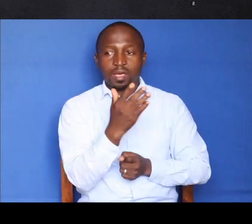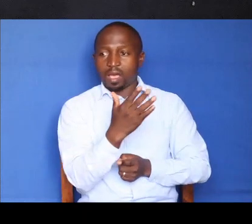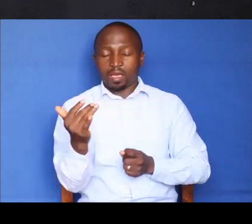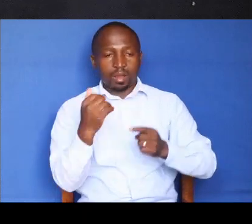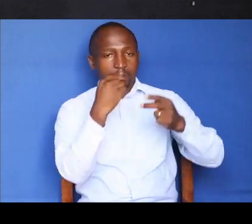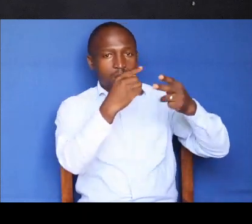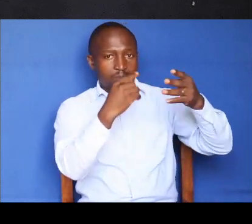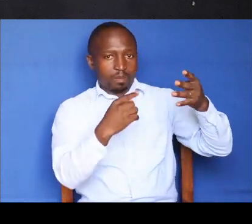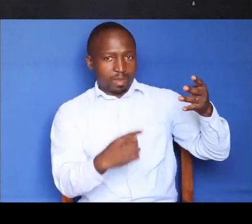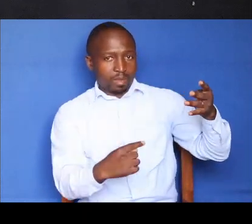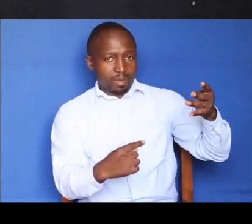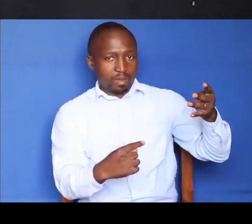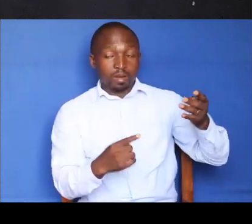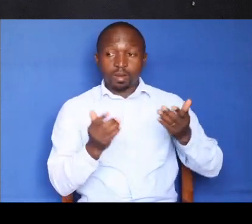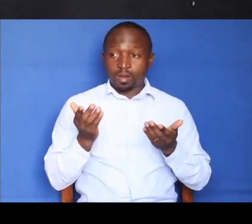have